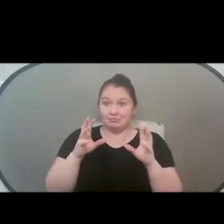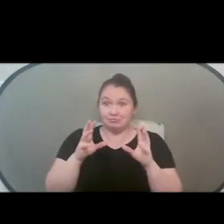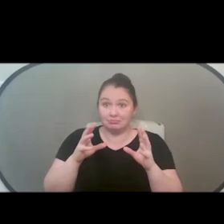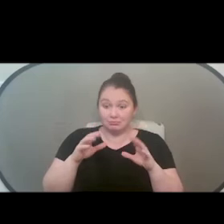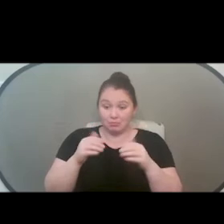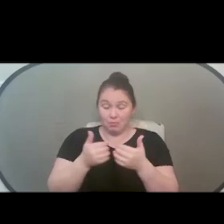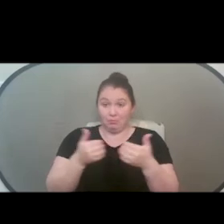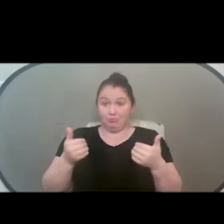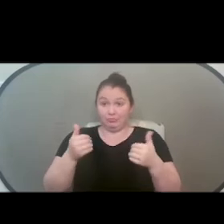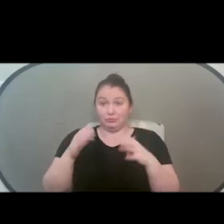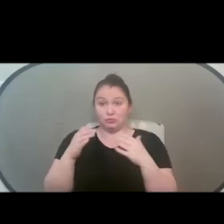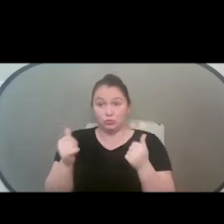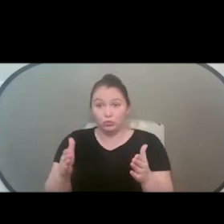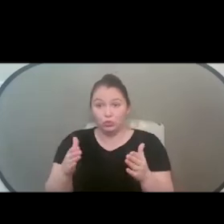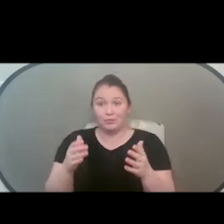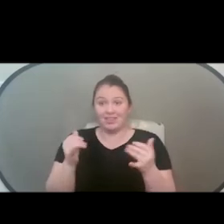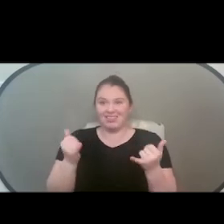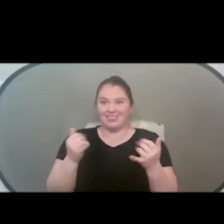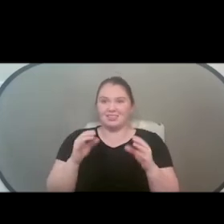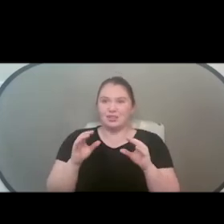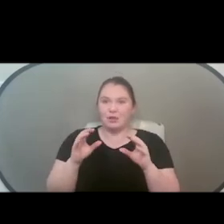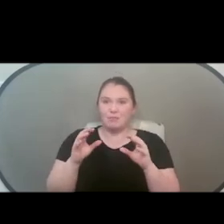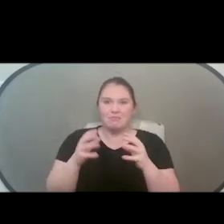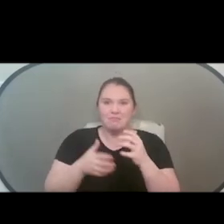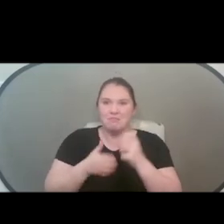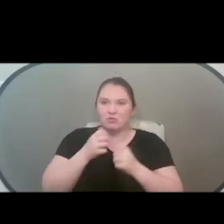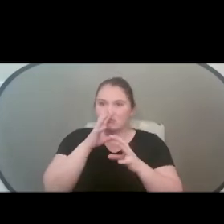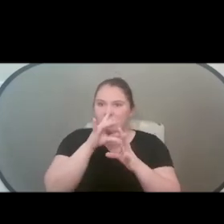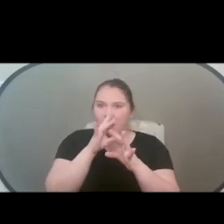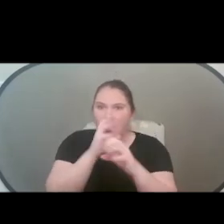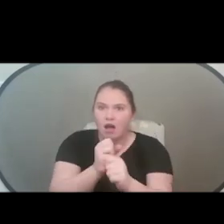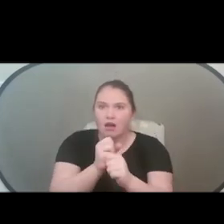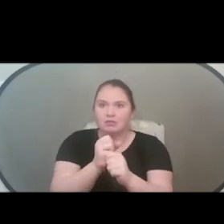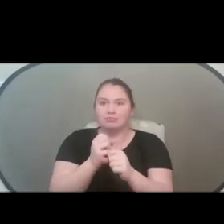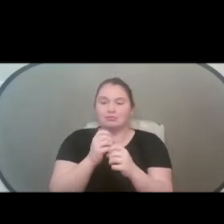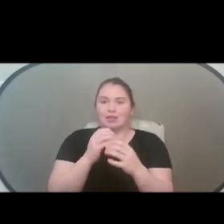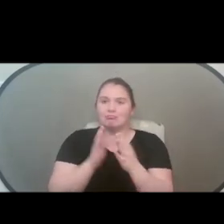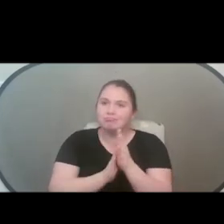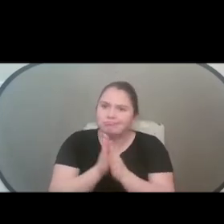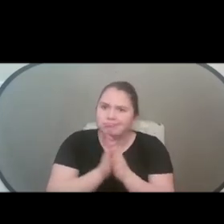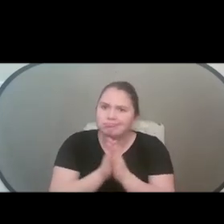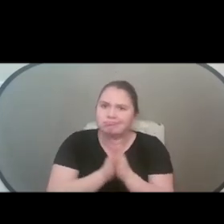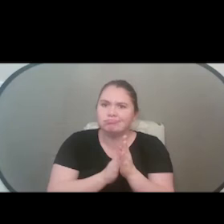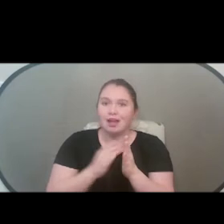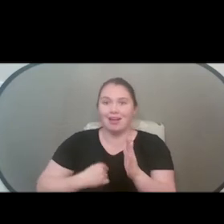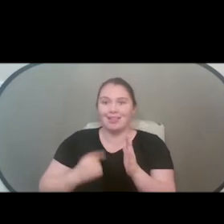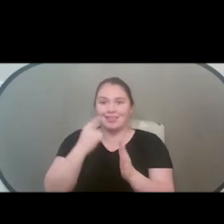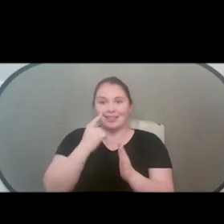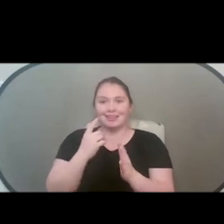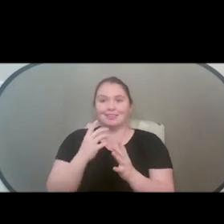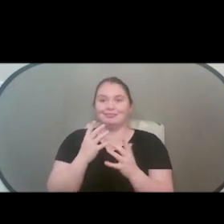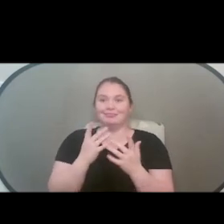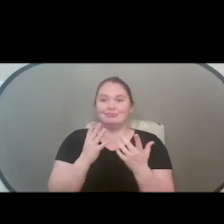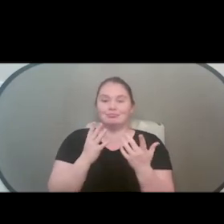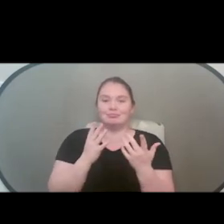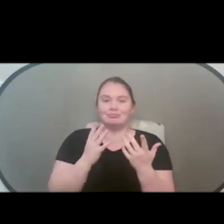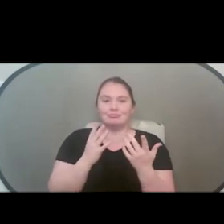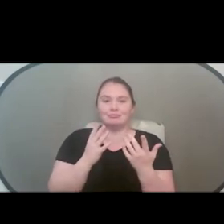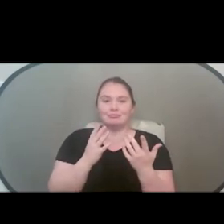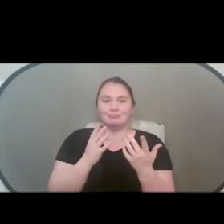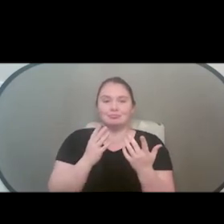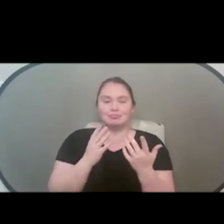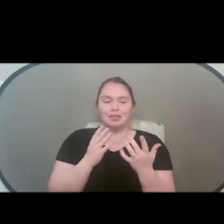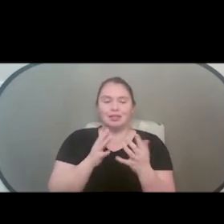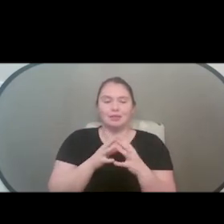the most engaging of all of them. You guys have really been helpful, and I think it speaks well to the